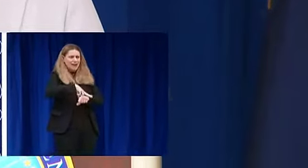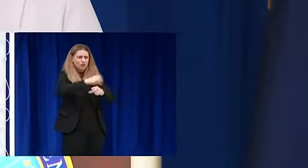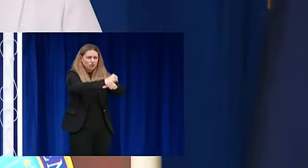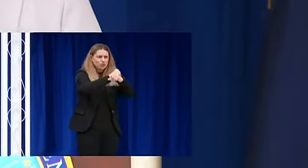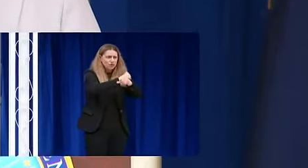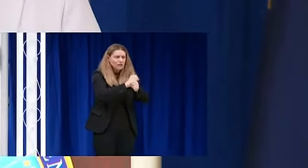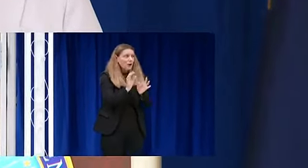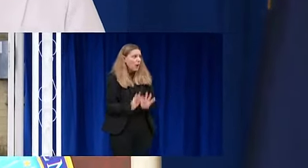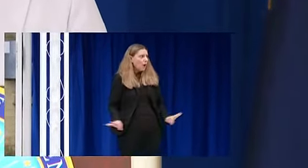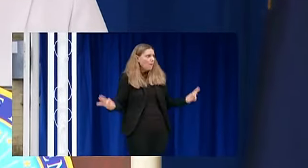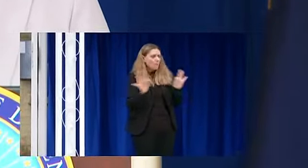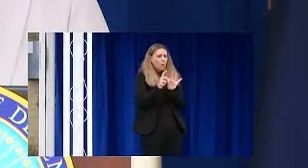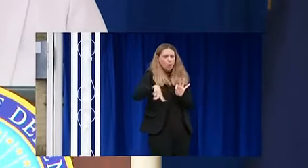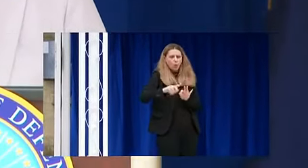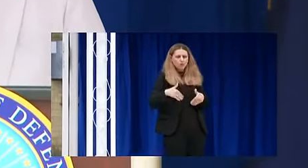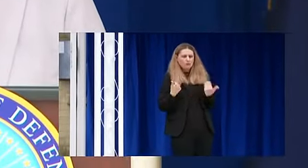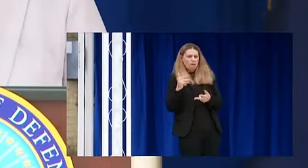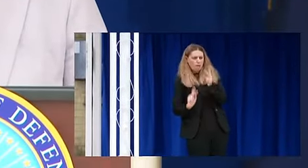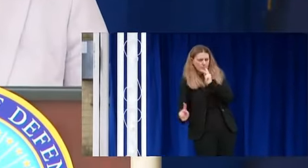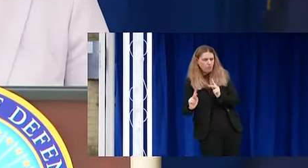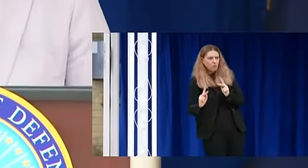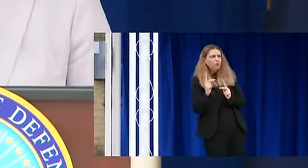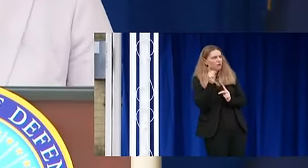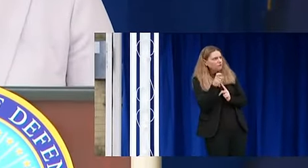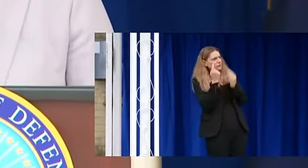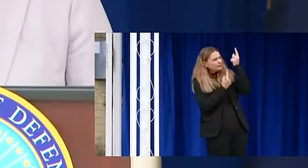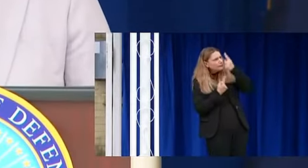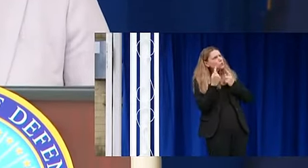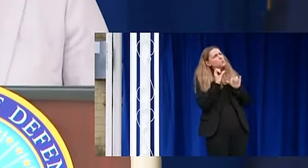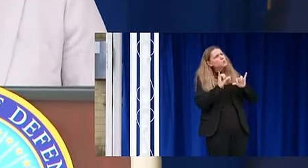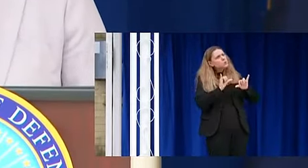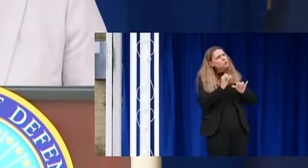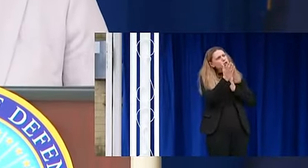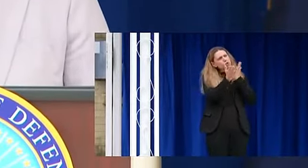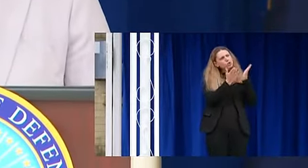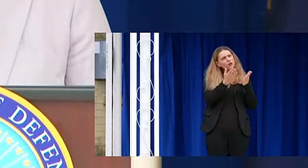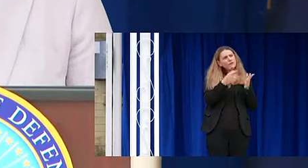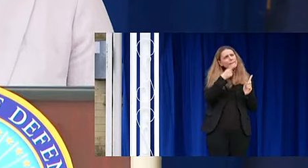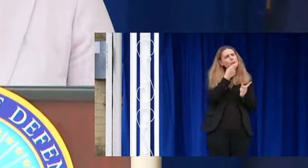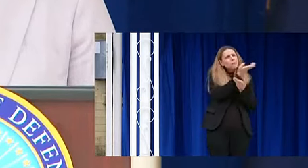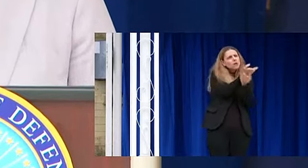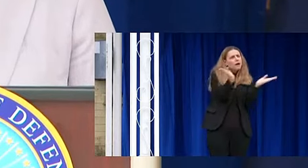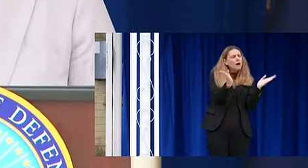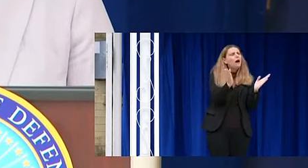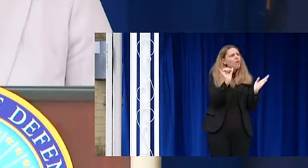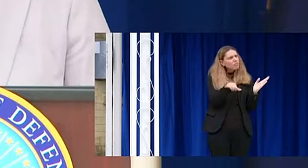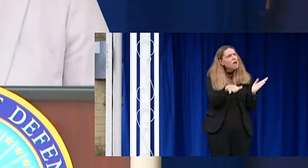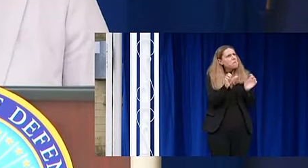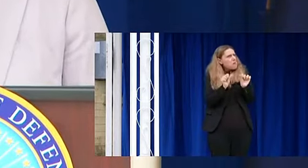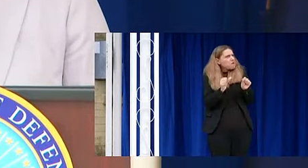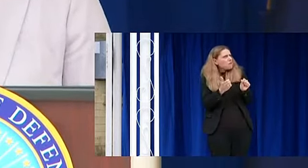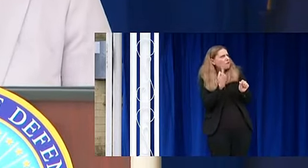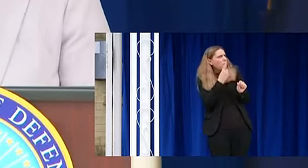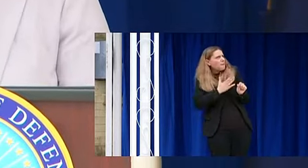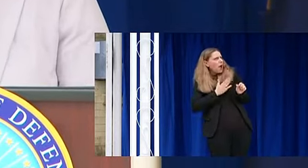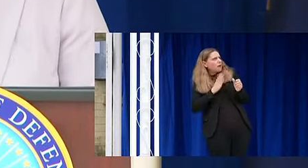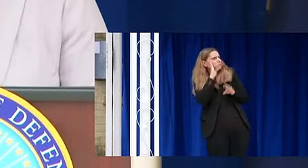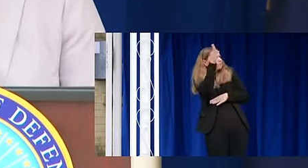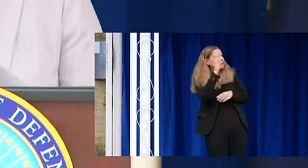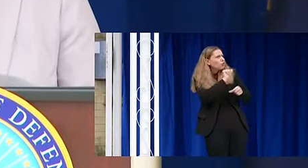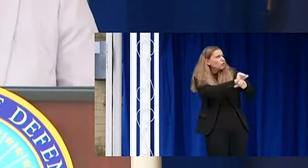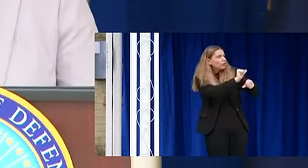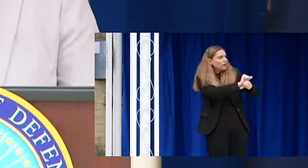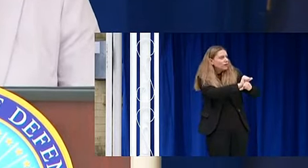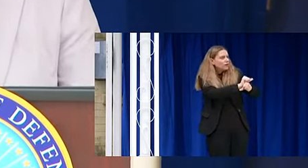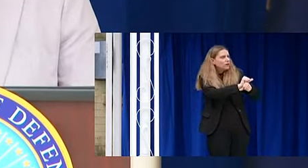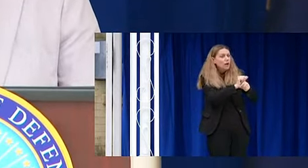generations consider pursuing the public interest as a career. That, in turn, requires us to offer work and a workplace that